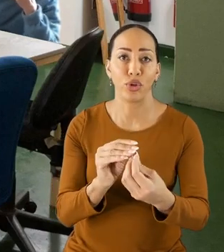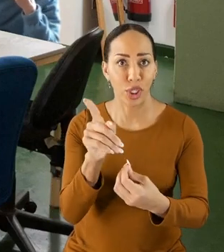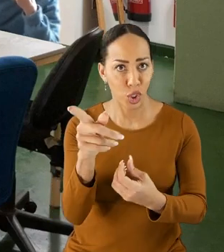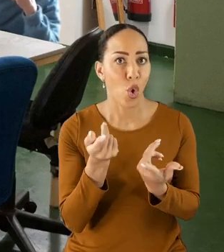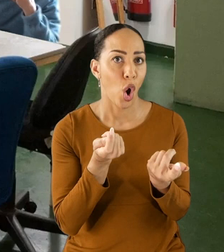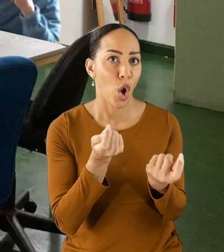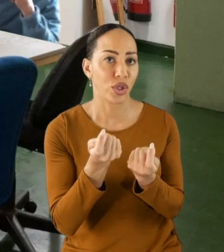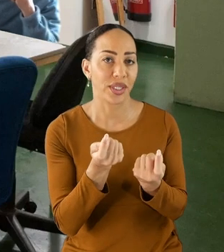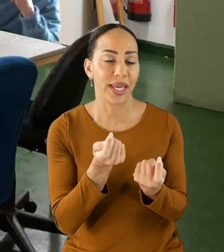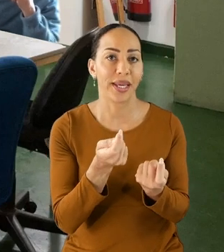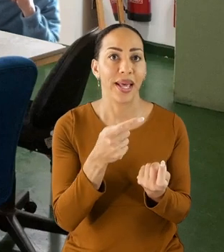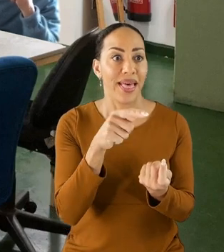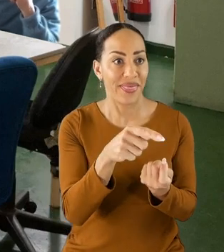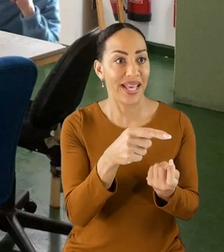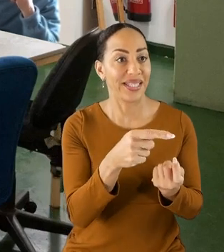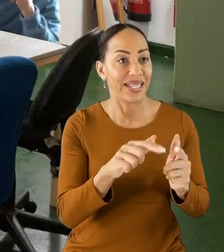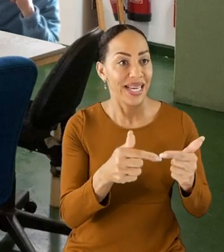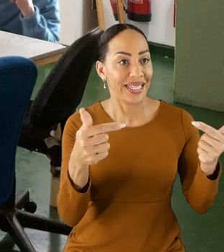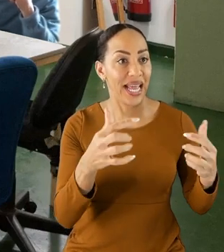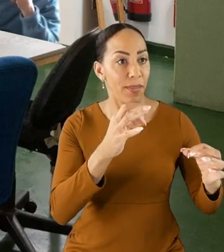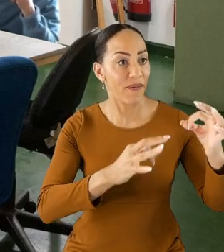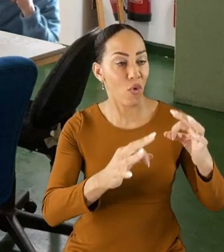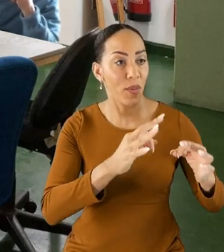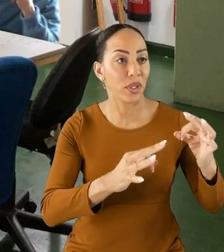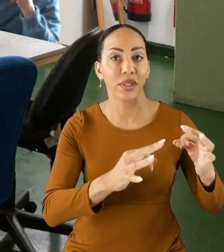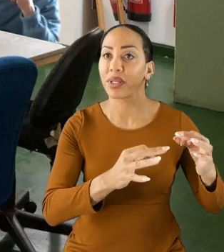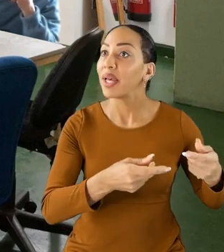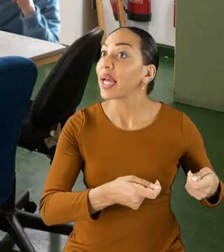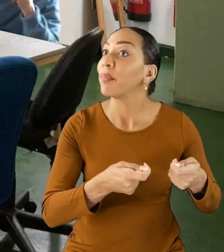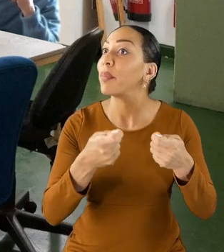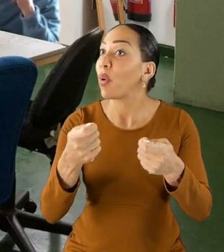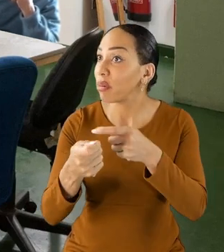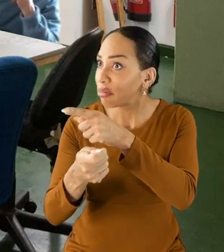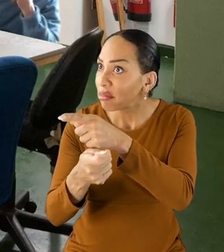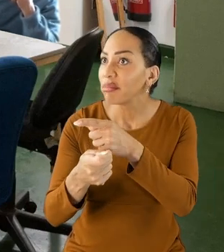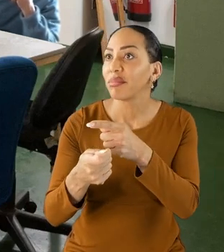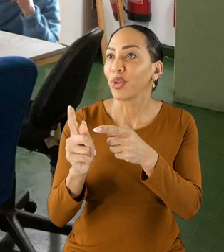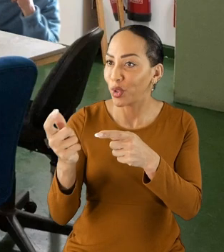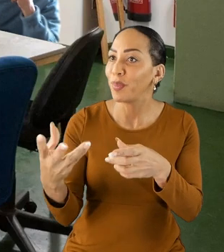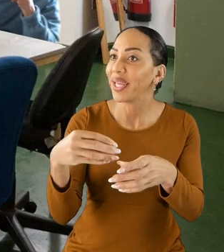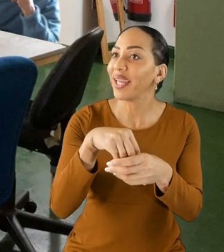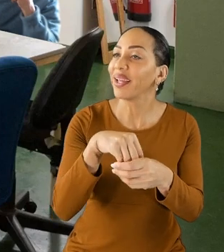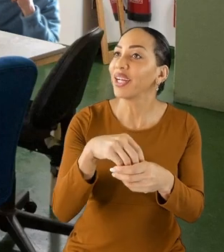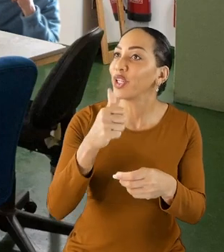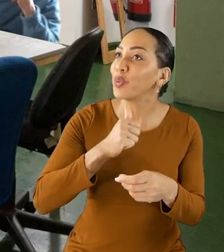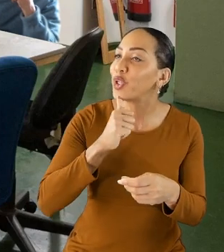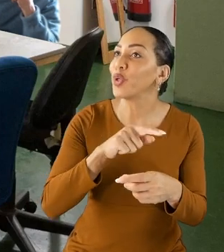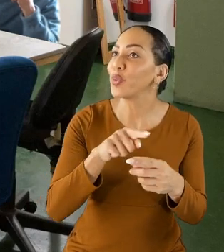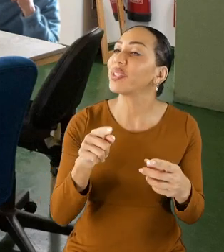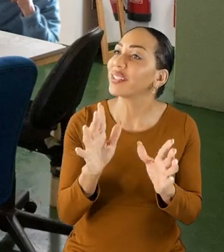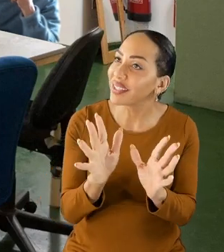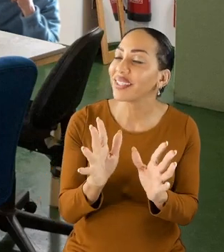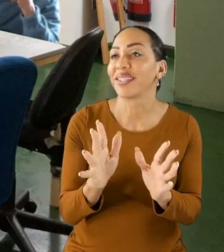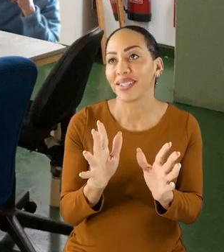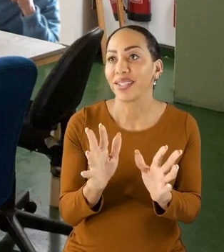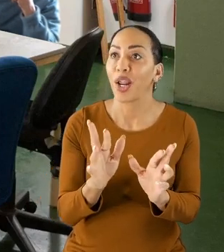symposium event that you're going to be convening is really we're going to be taking this to the next level, you know, that this is actually going to be the sort of thing that people